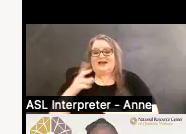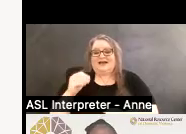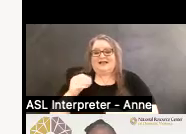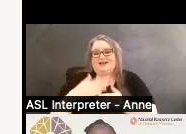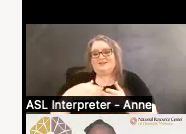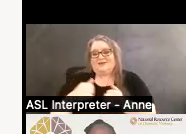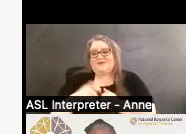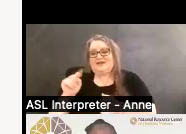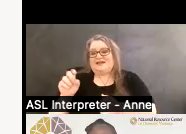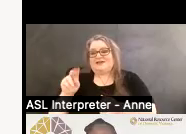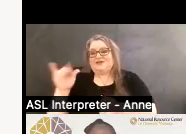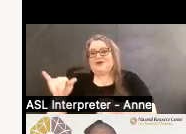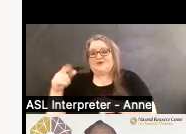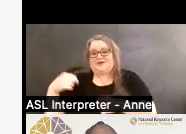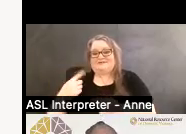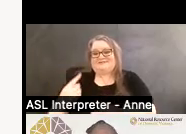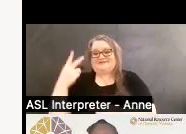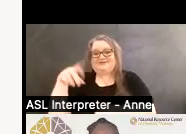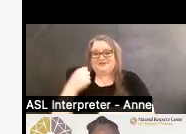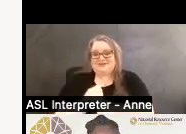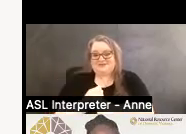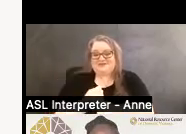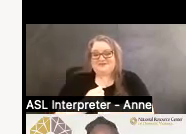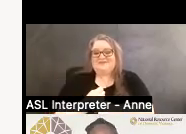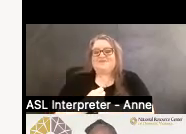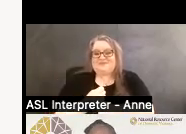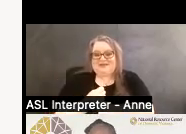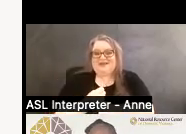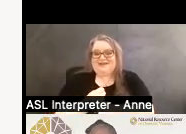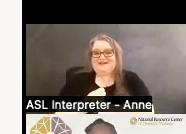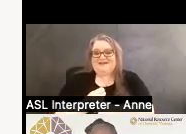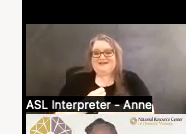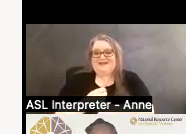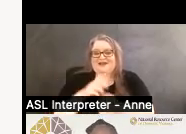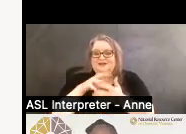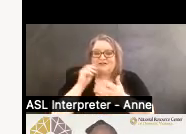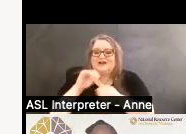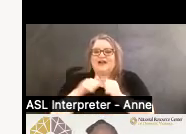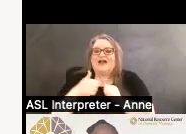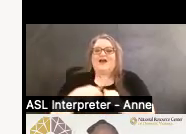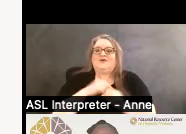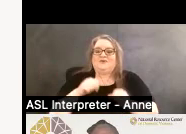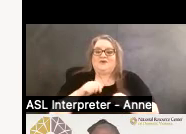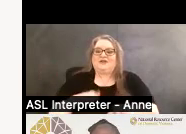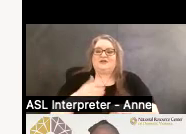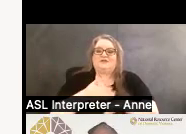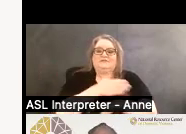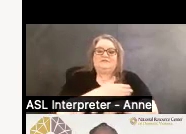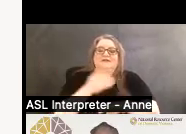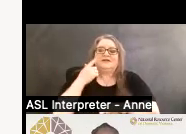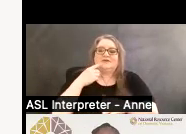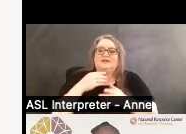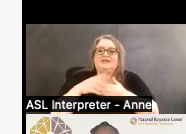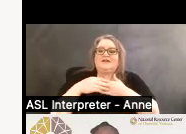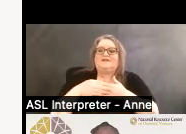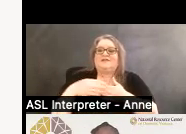Tony for the last 2 years and discovering how we can do better with flex funding for survivors. So